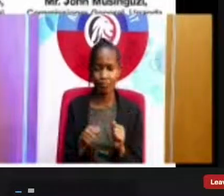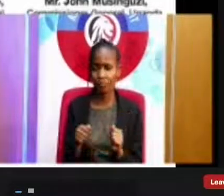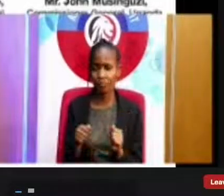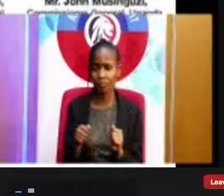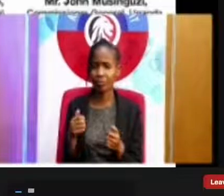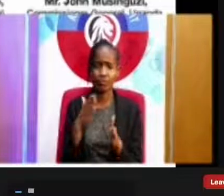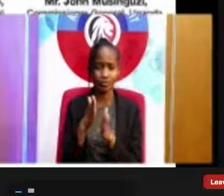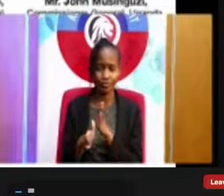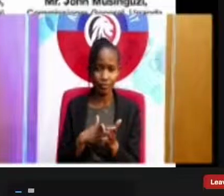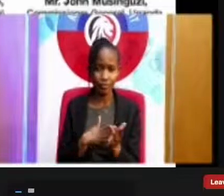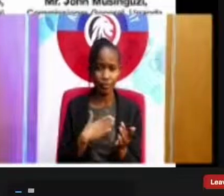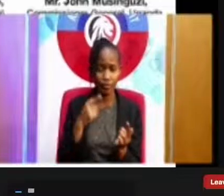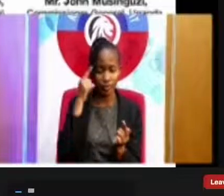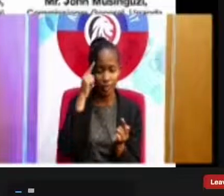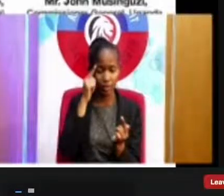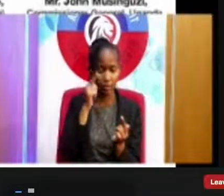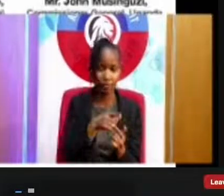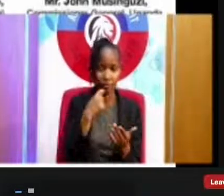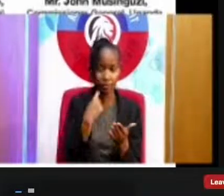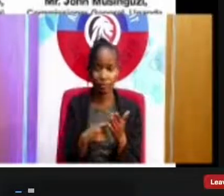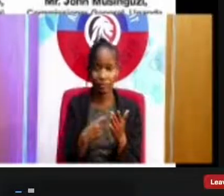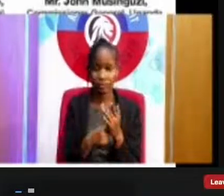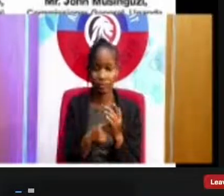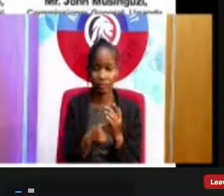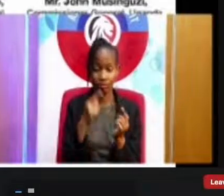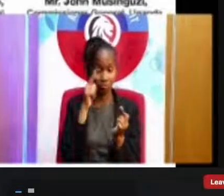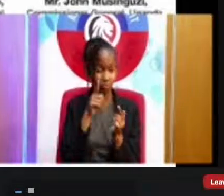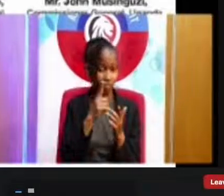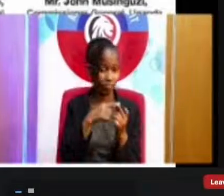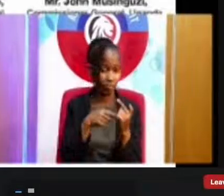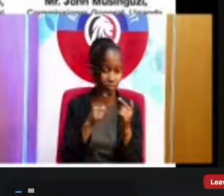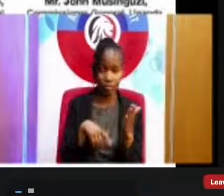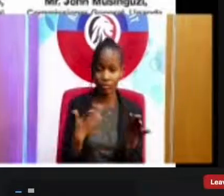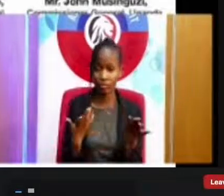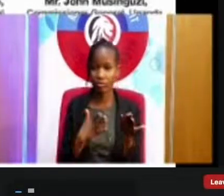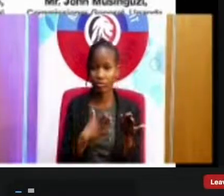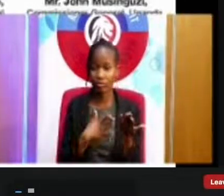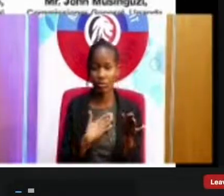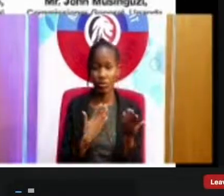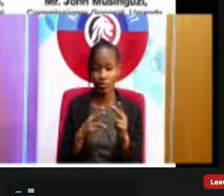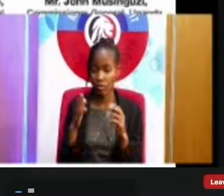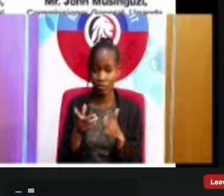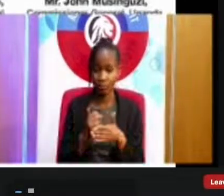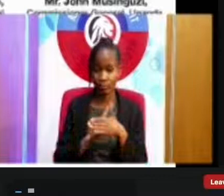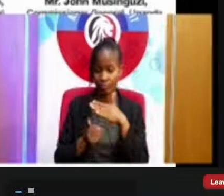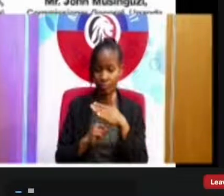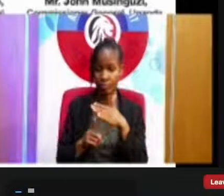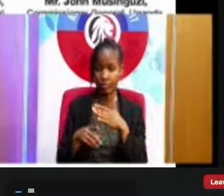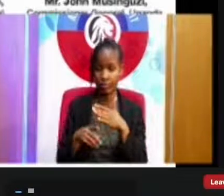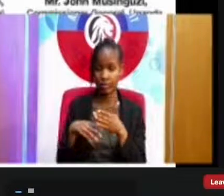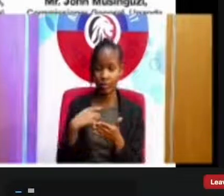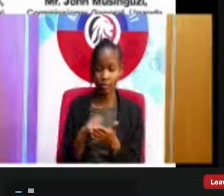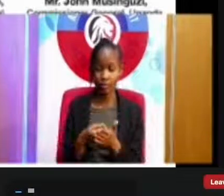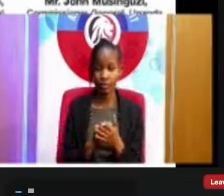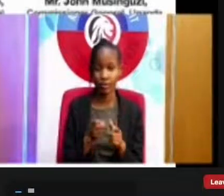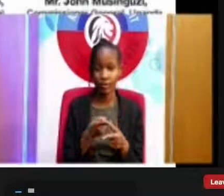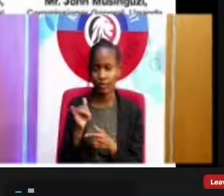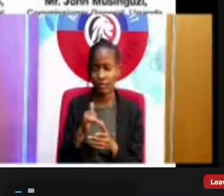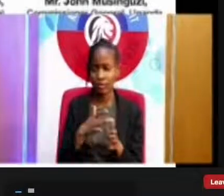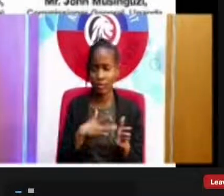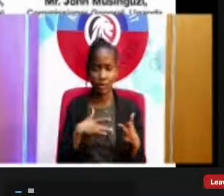The target comes from our supervisors, the Ministry of Finance, and they consider a number of